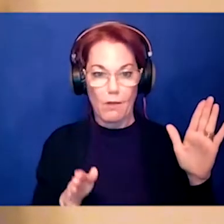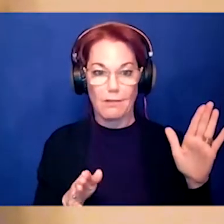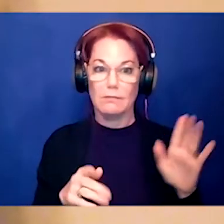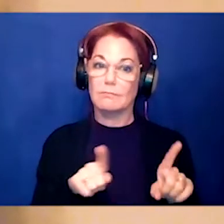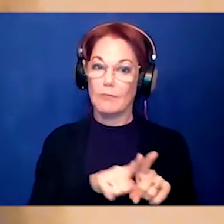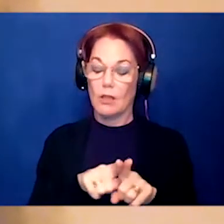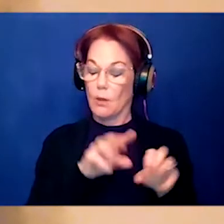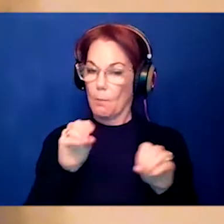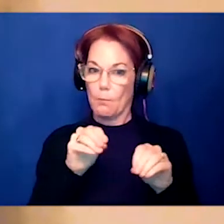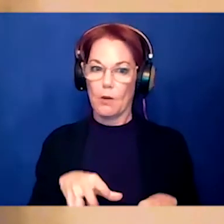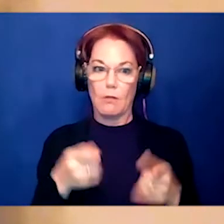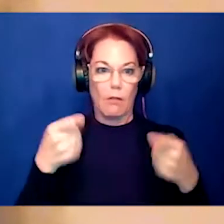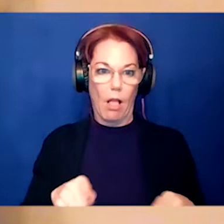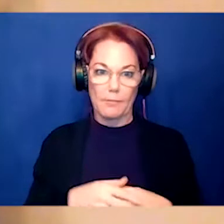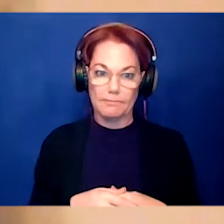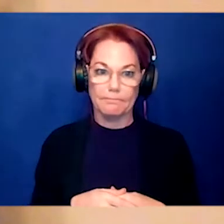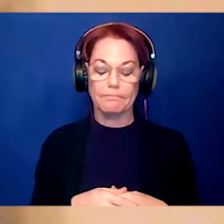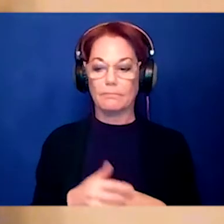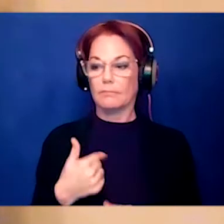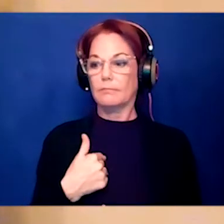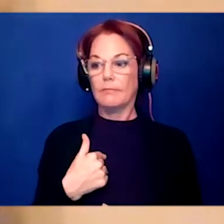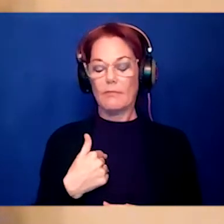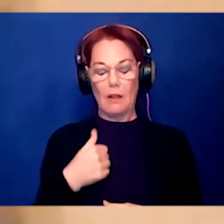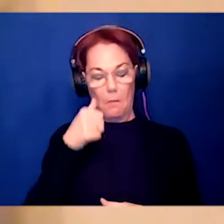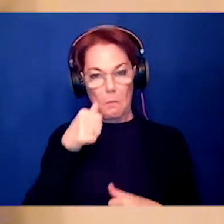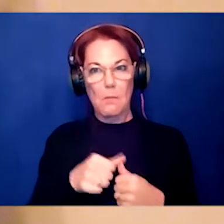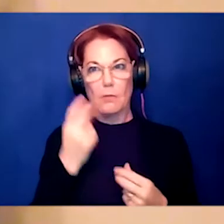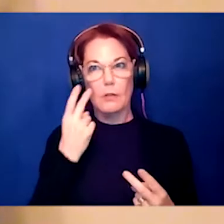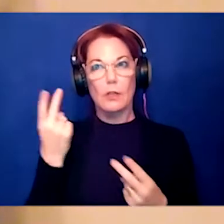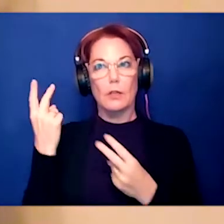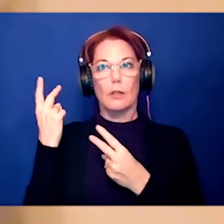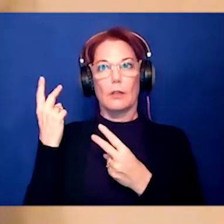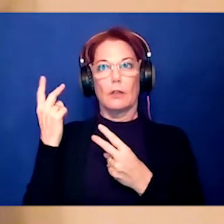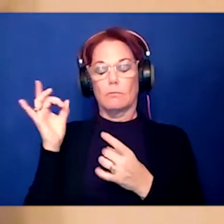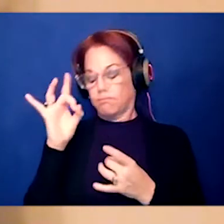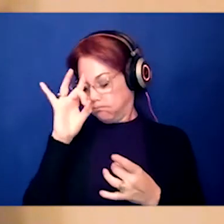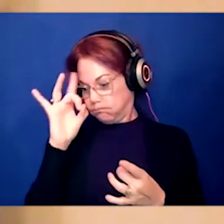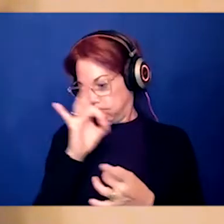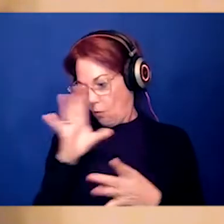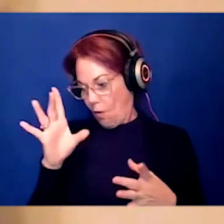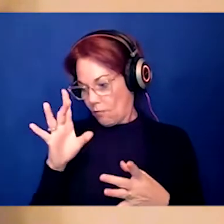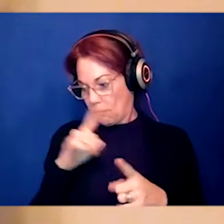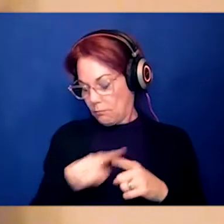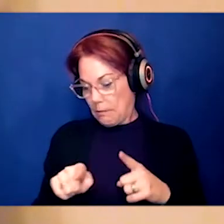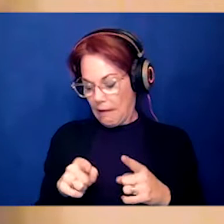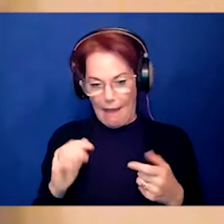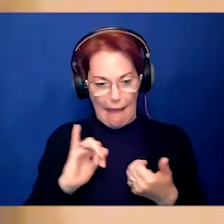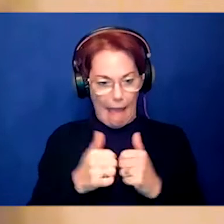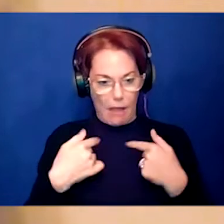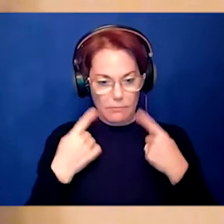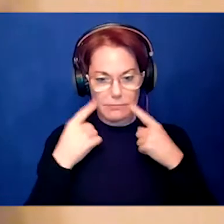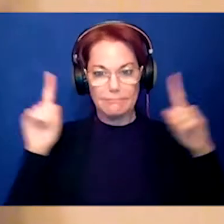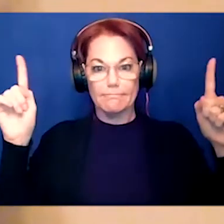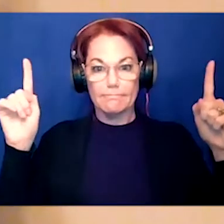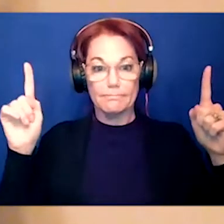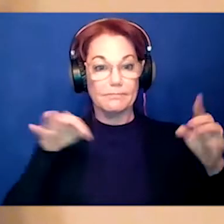miracles that always seemed to catch me at my worst moment. Not everything can be explained.